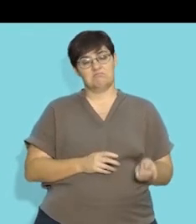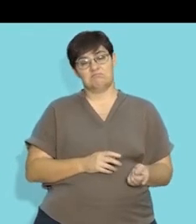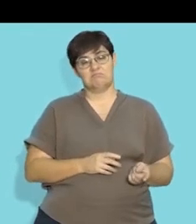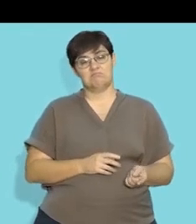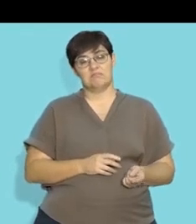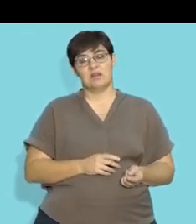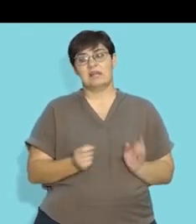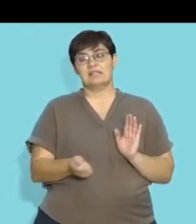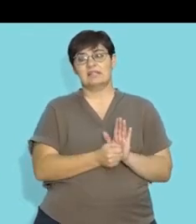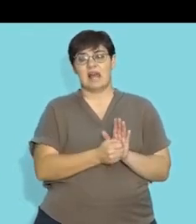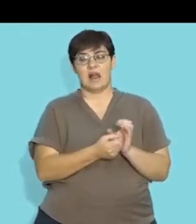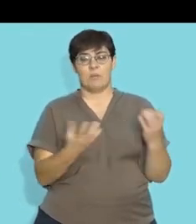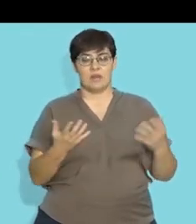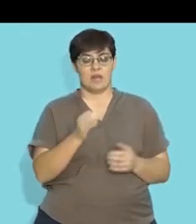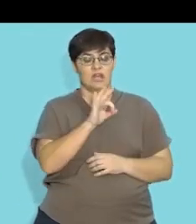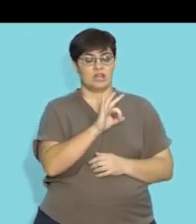of sales? Was